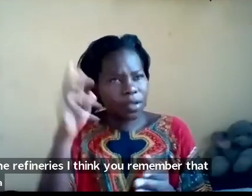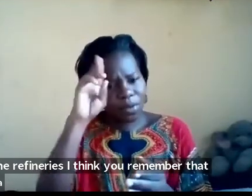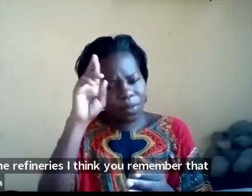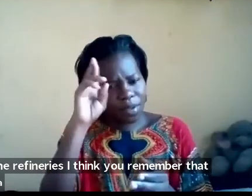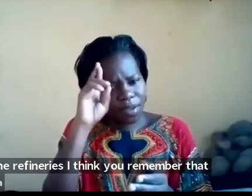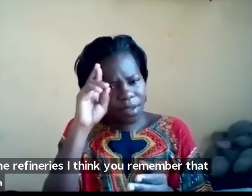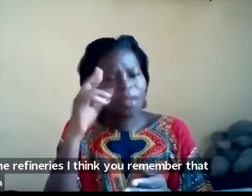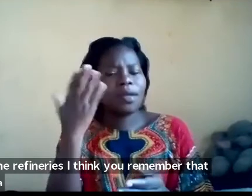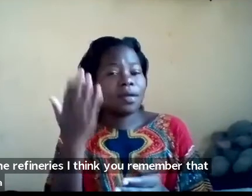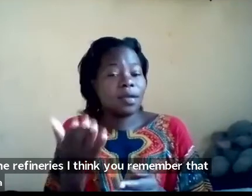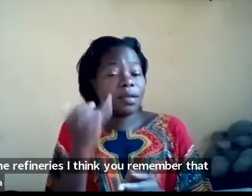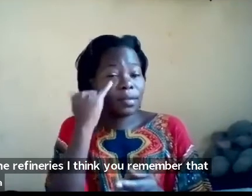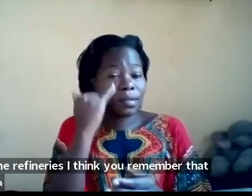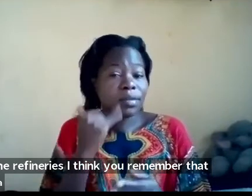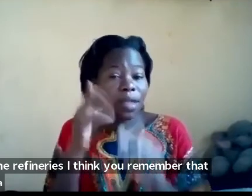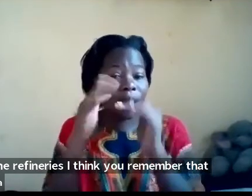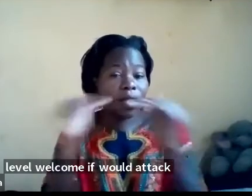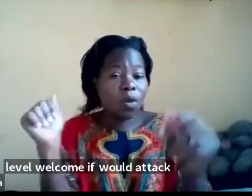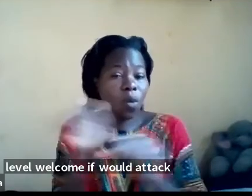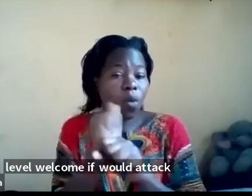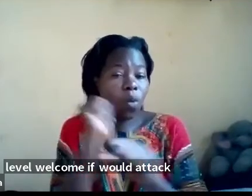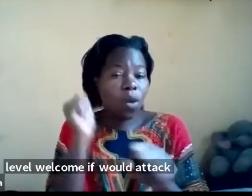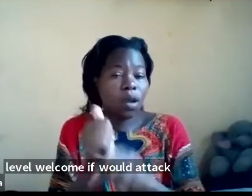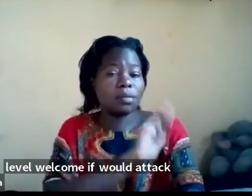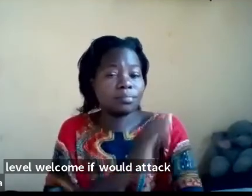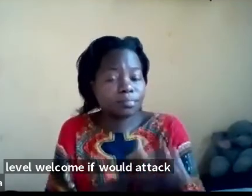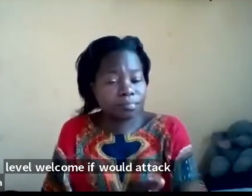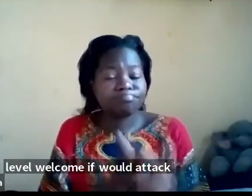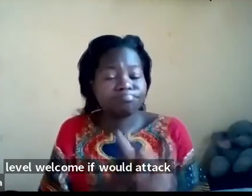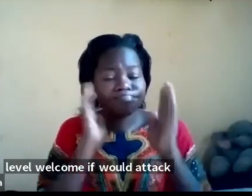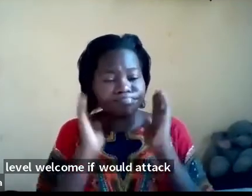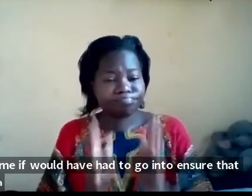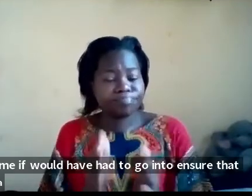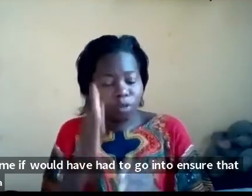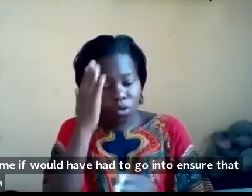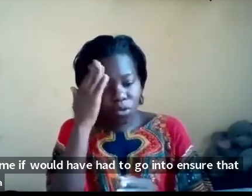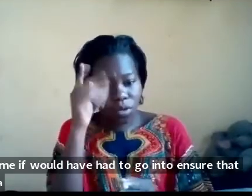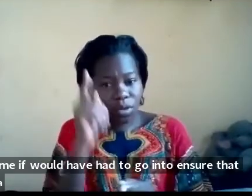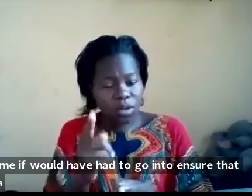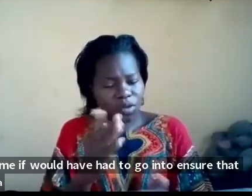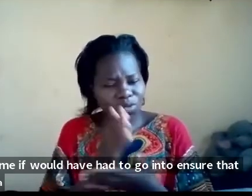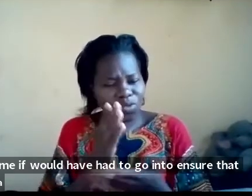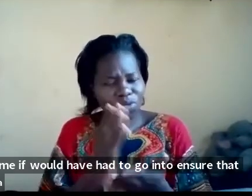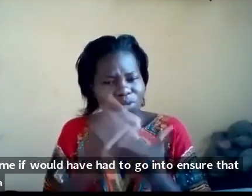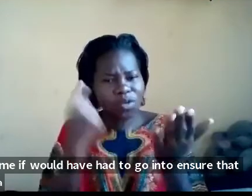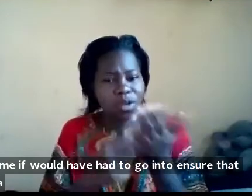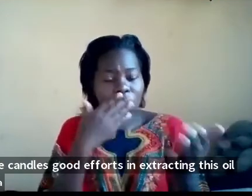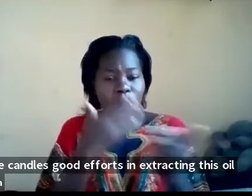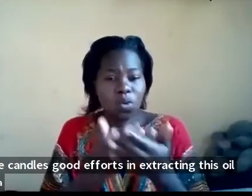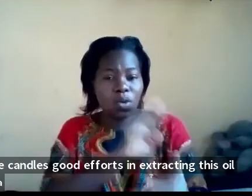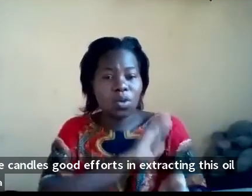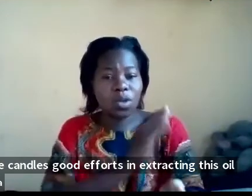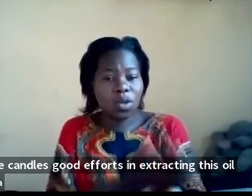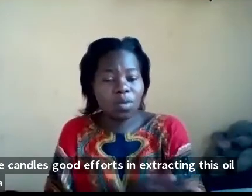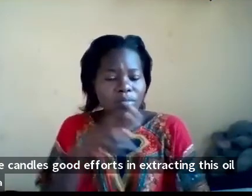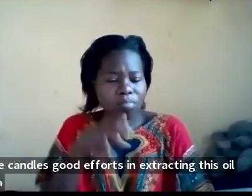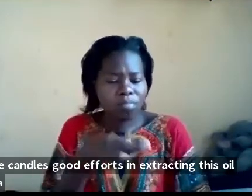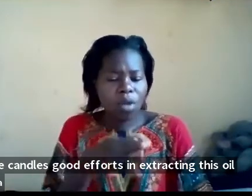level of work and effort that had to go into ensure that despite Uganda's good efforts in extracting this oil and gas